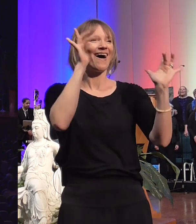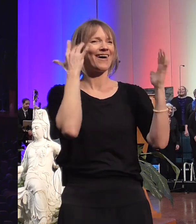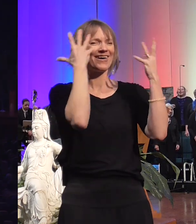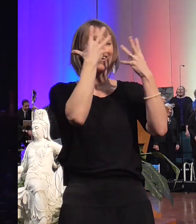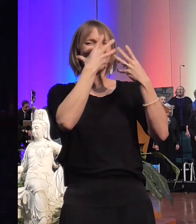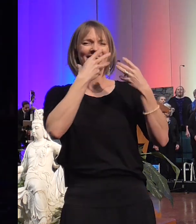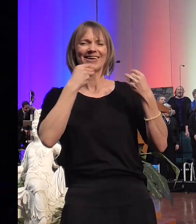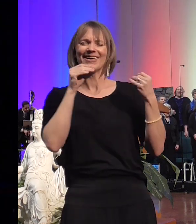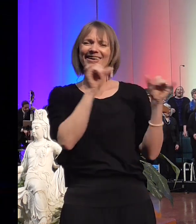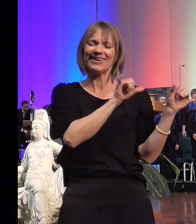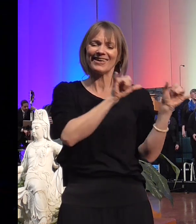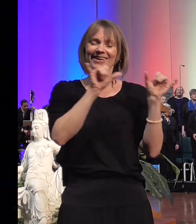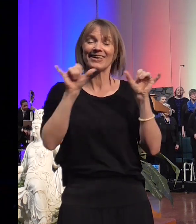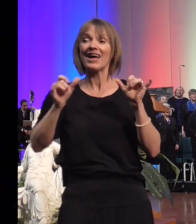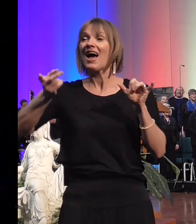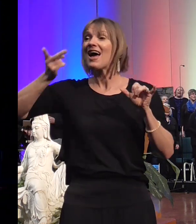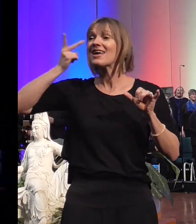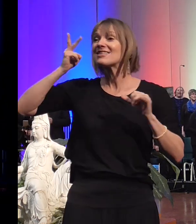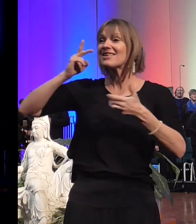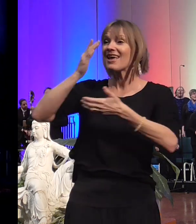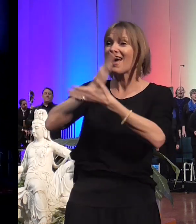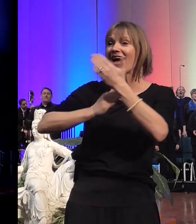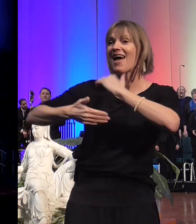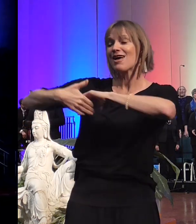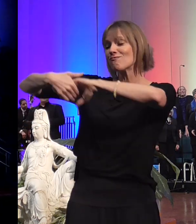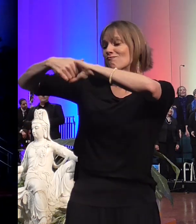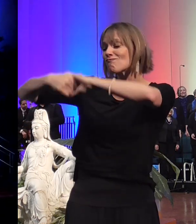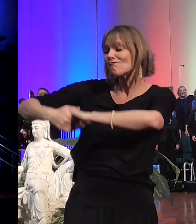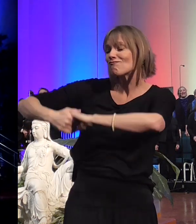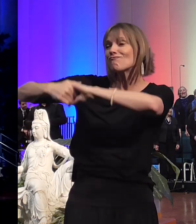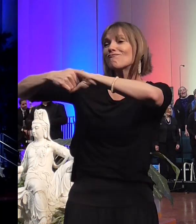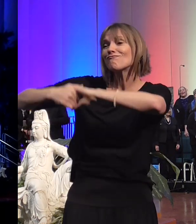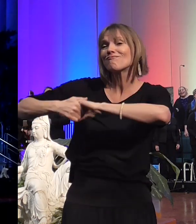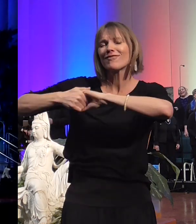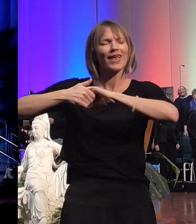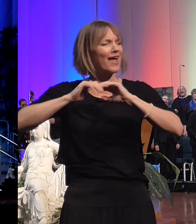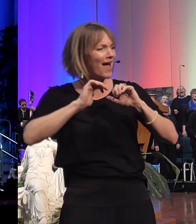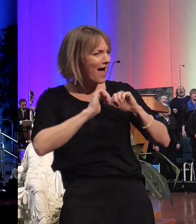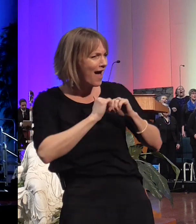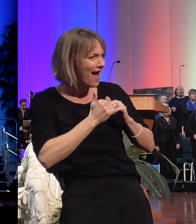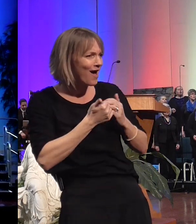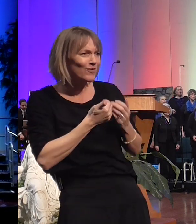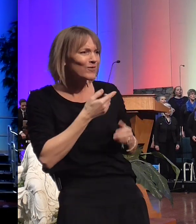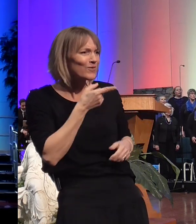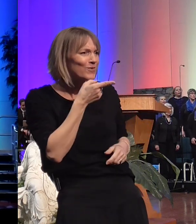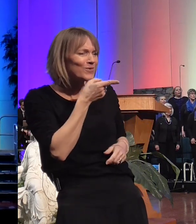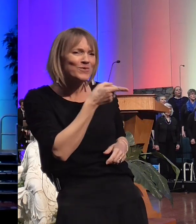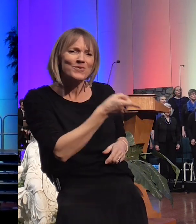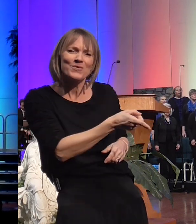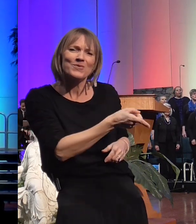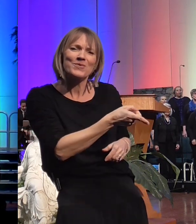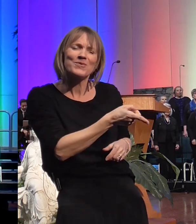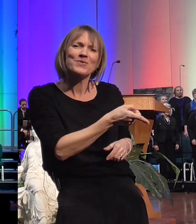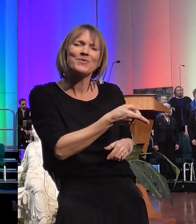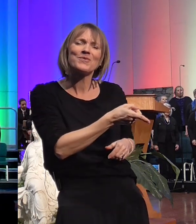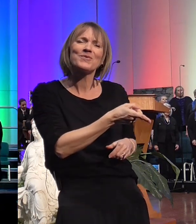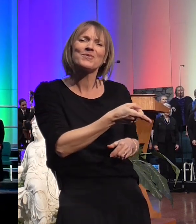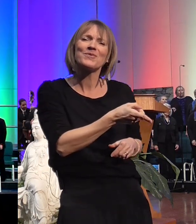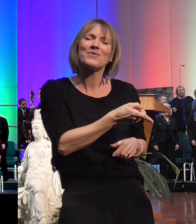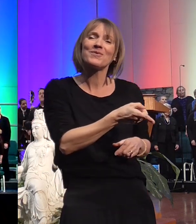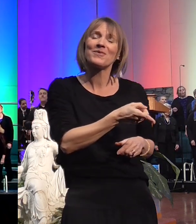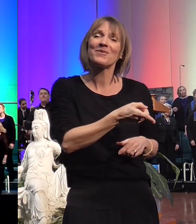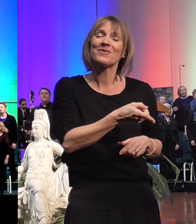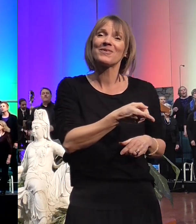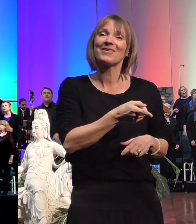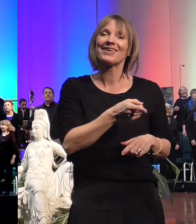I see them shaking hands, saying, how do you do?